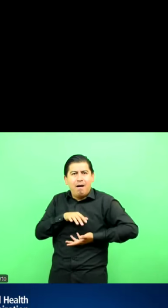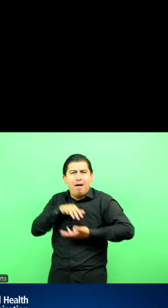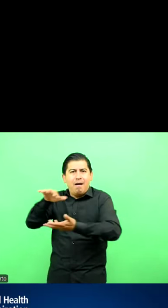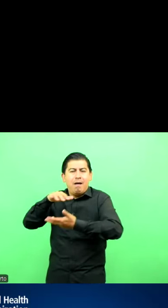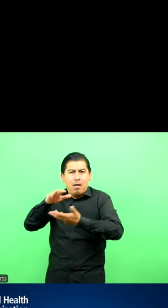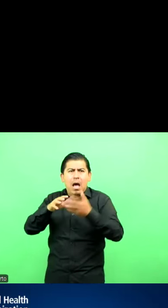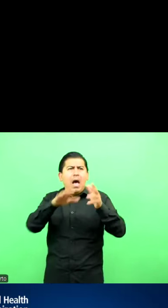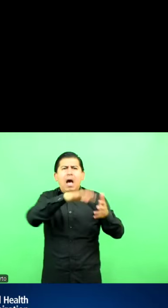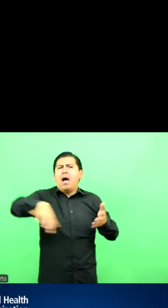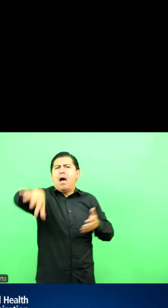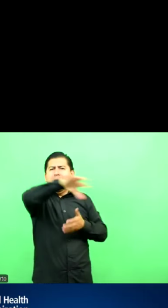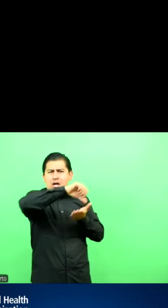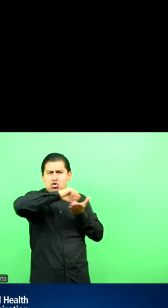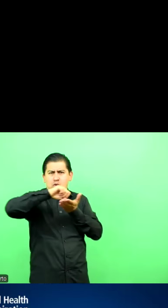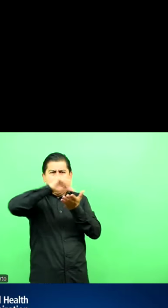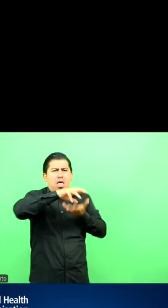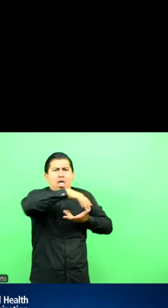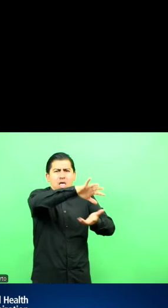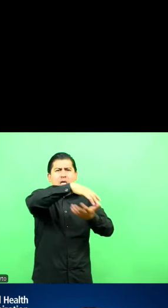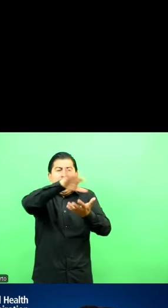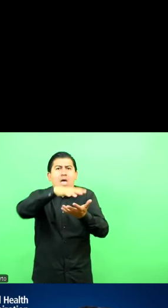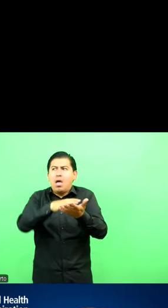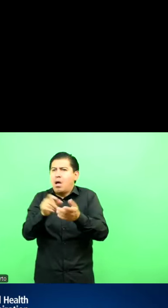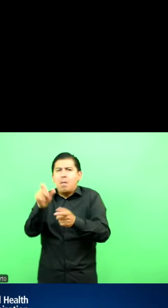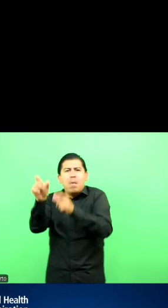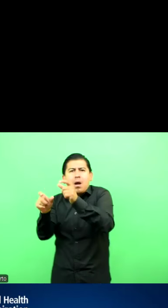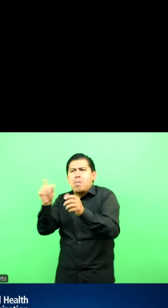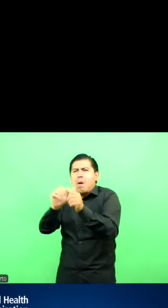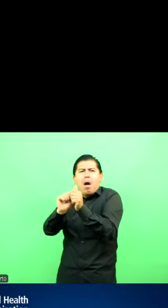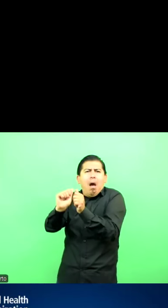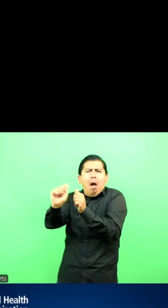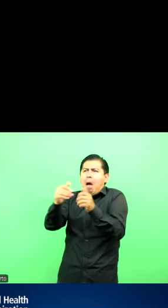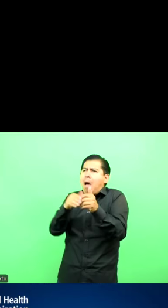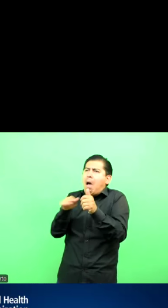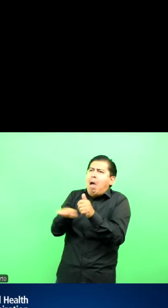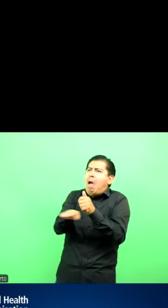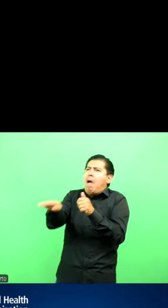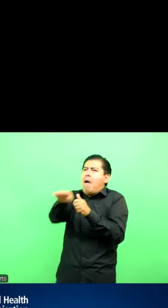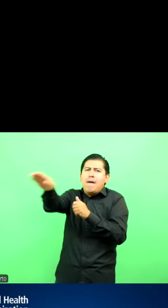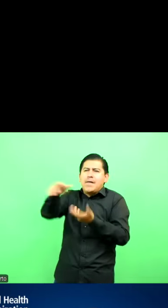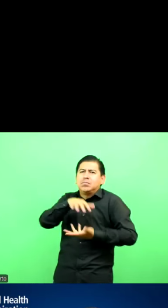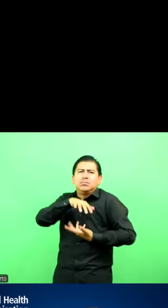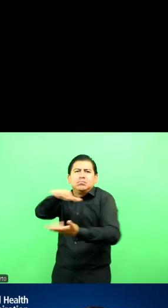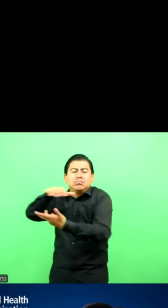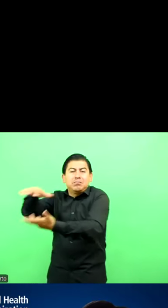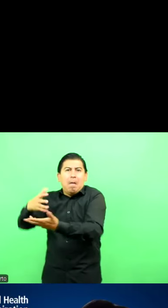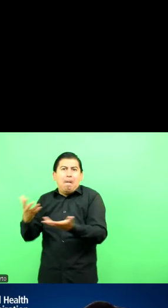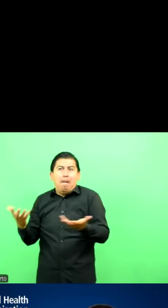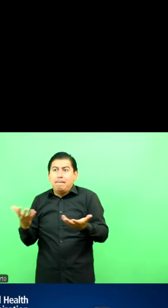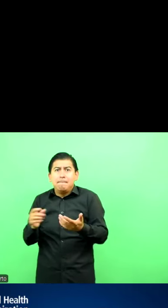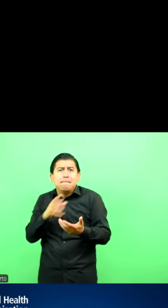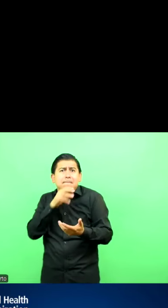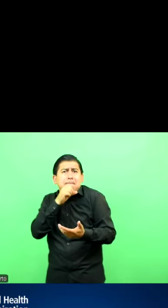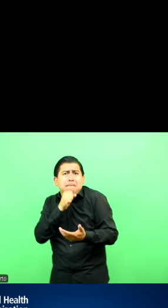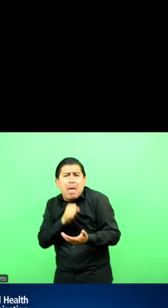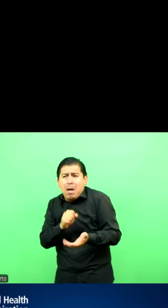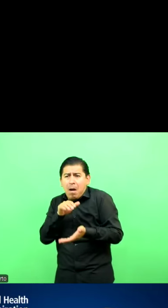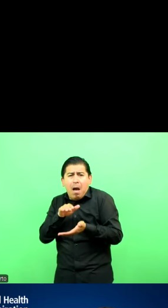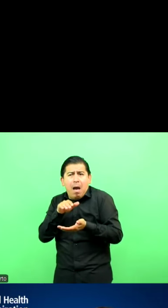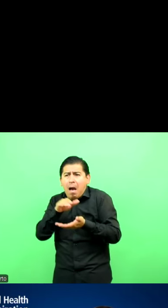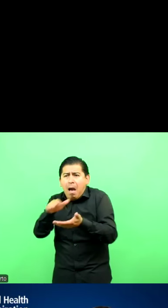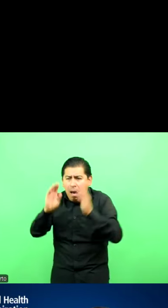elderly population. So now I would like to show you this slide as well, that there is another perspective, that